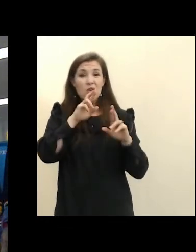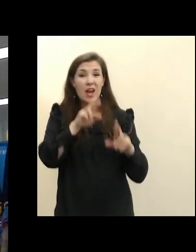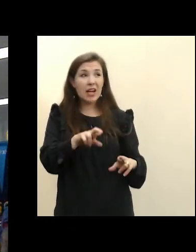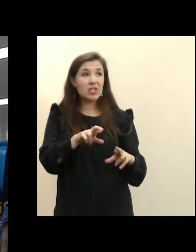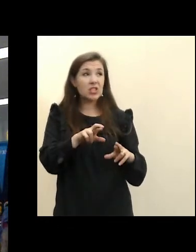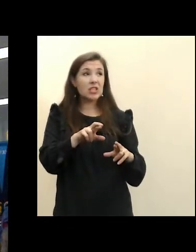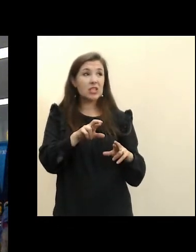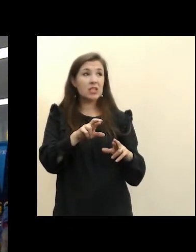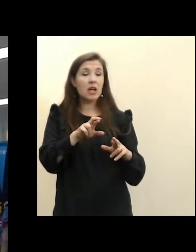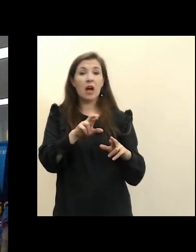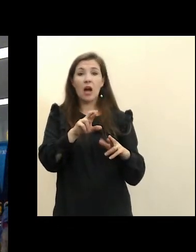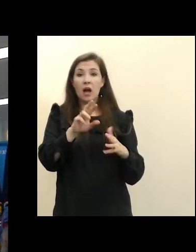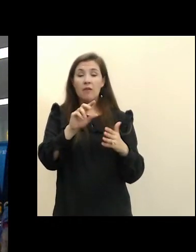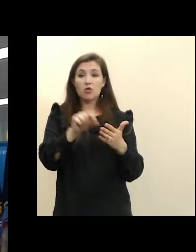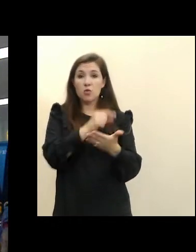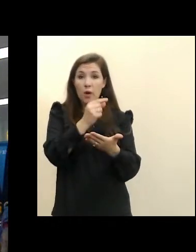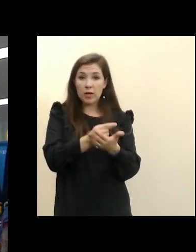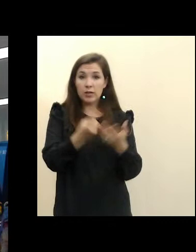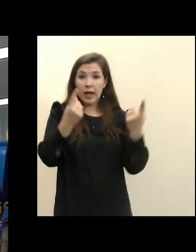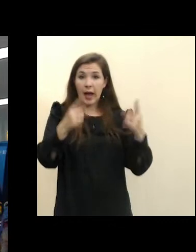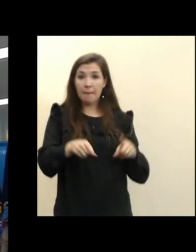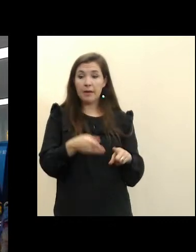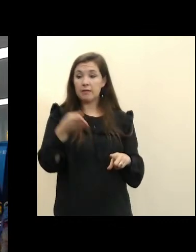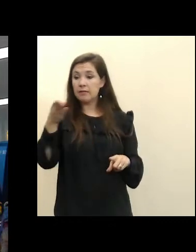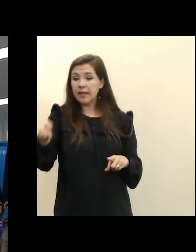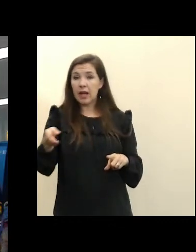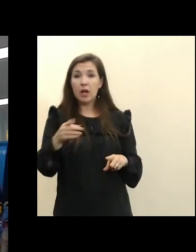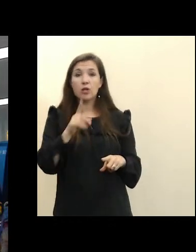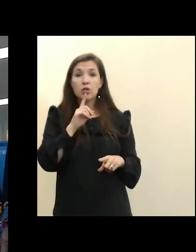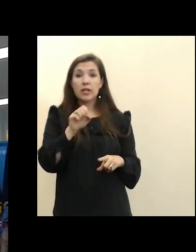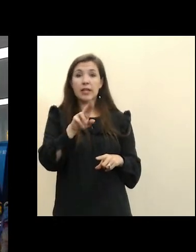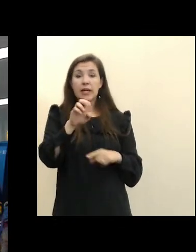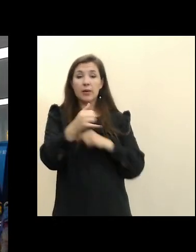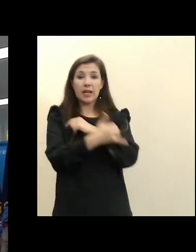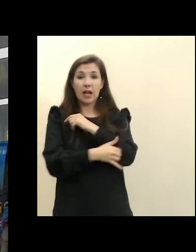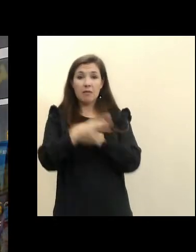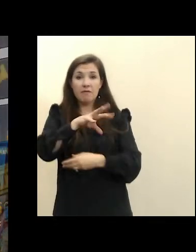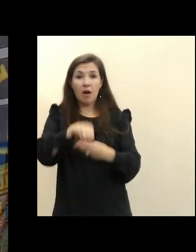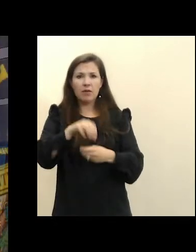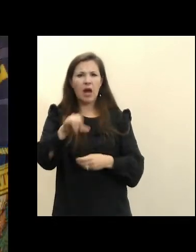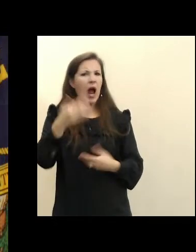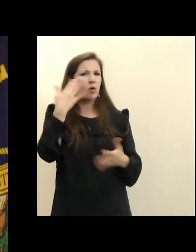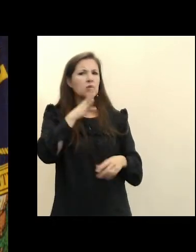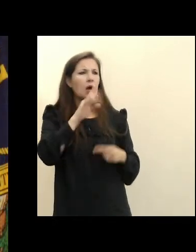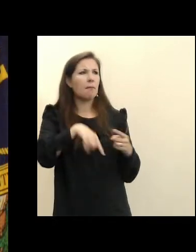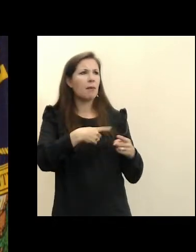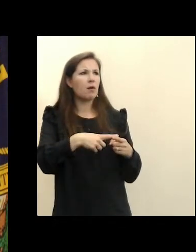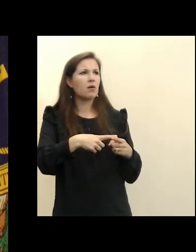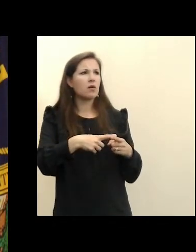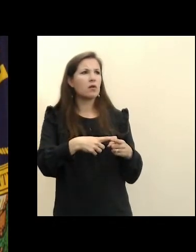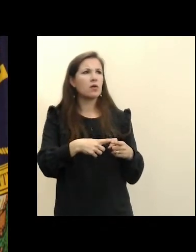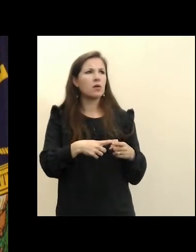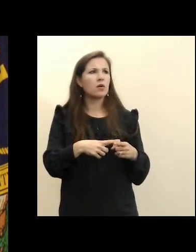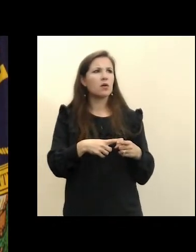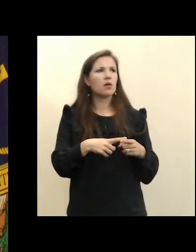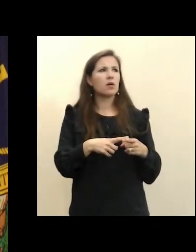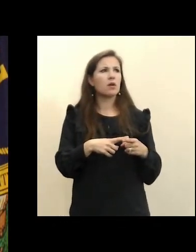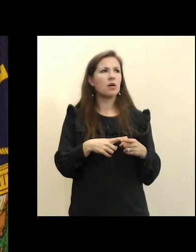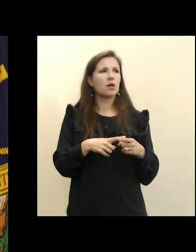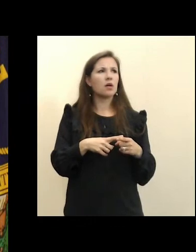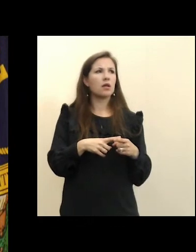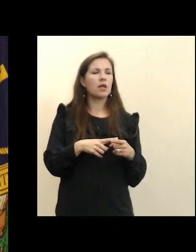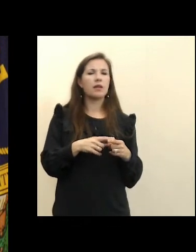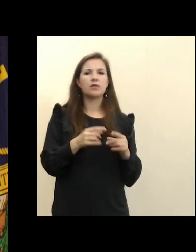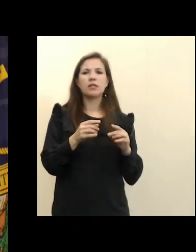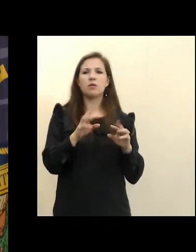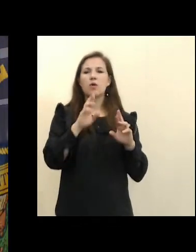of graduations at Highmark Stadium, and if you think maybe Erie County should have been involved in that? I don't know what you're talking about. Our What? I-team released a report today